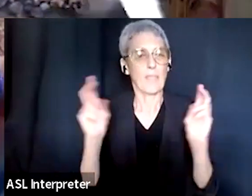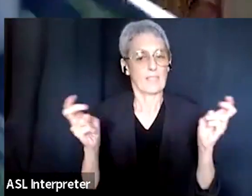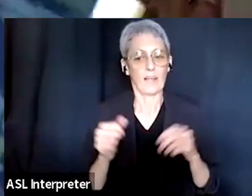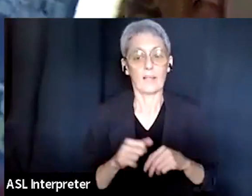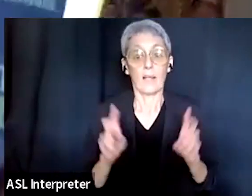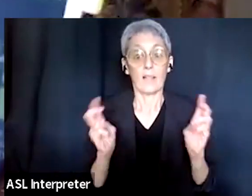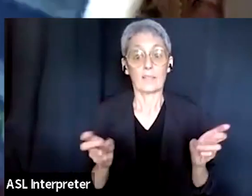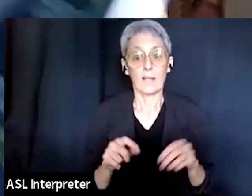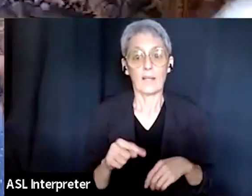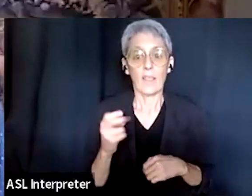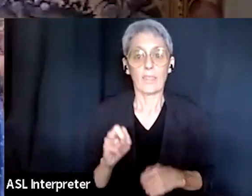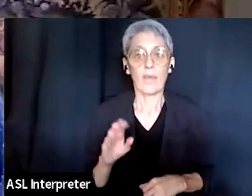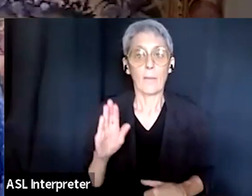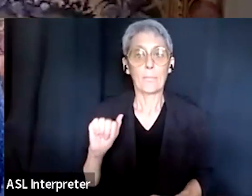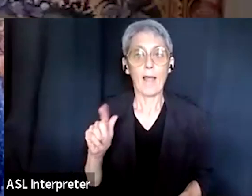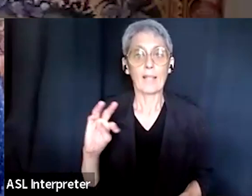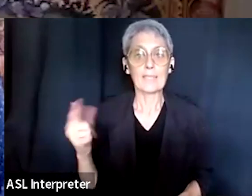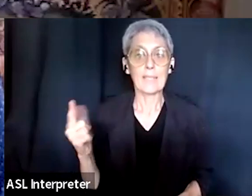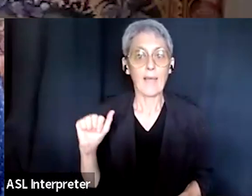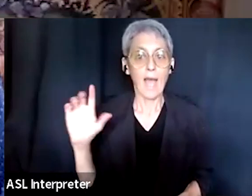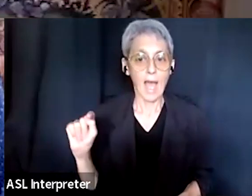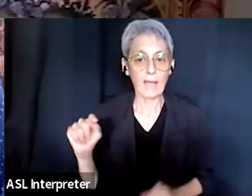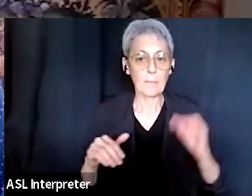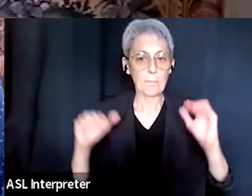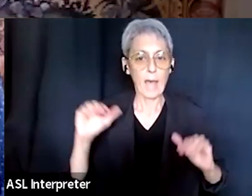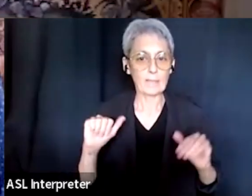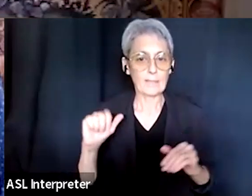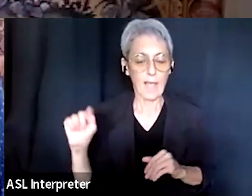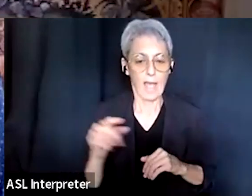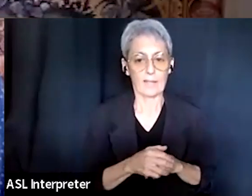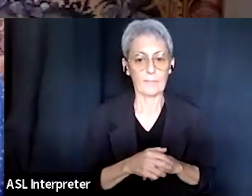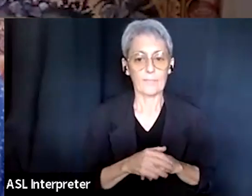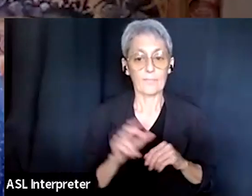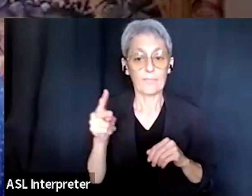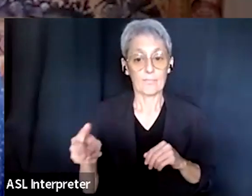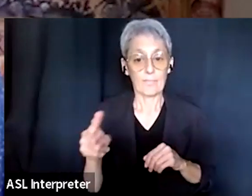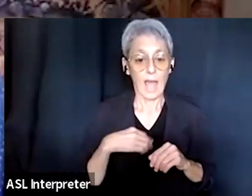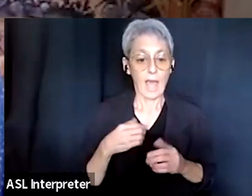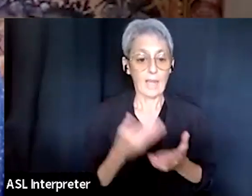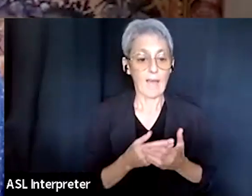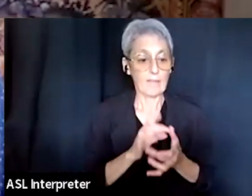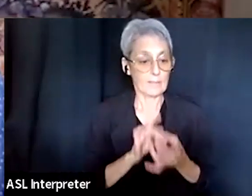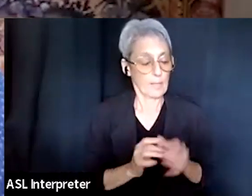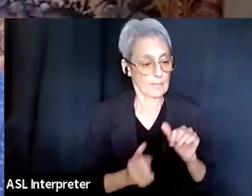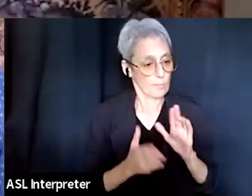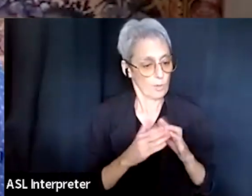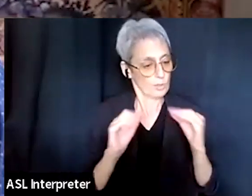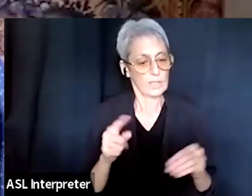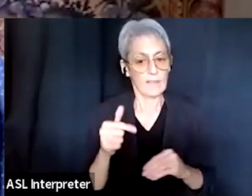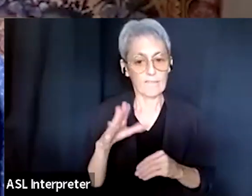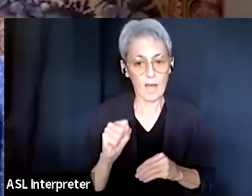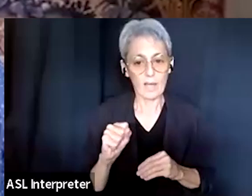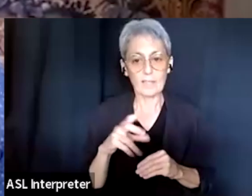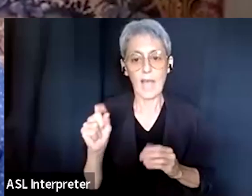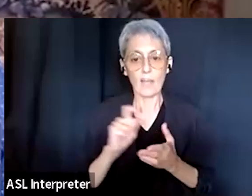The Balancing Act, an evidence-based approach to teaching phonics, reading, and writing. I want to